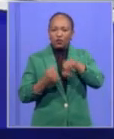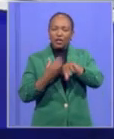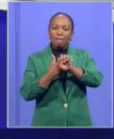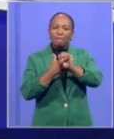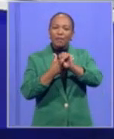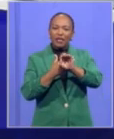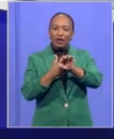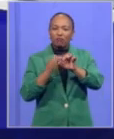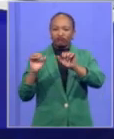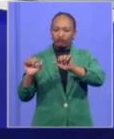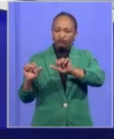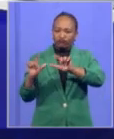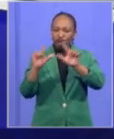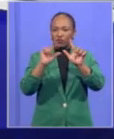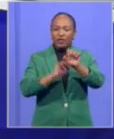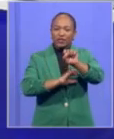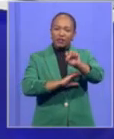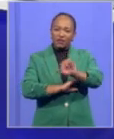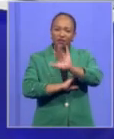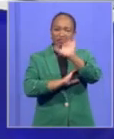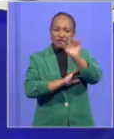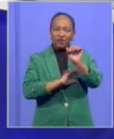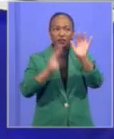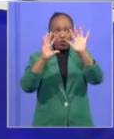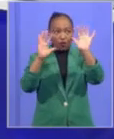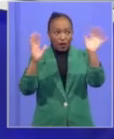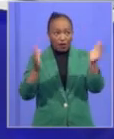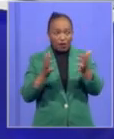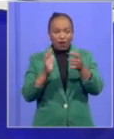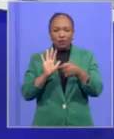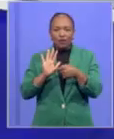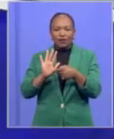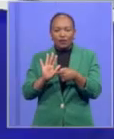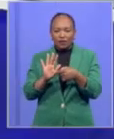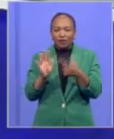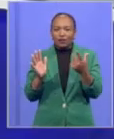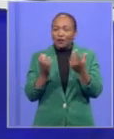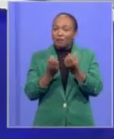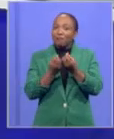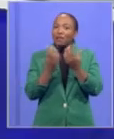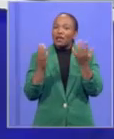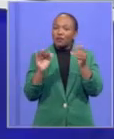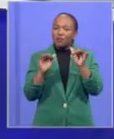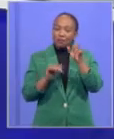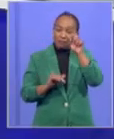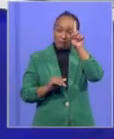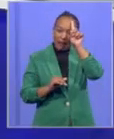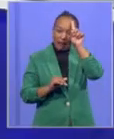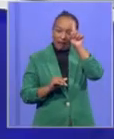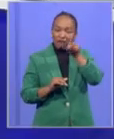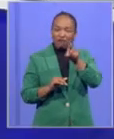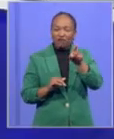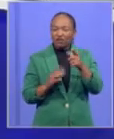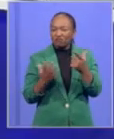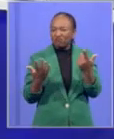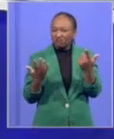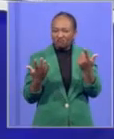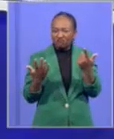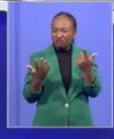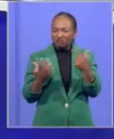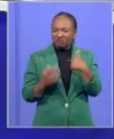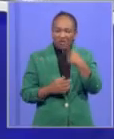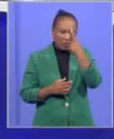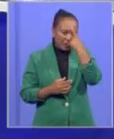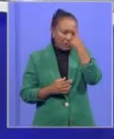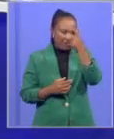bontsha maAfrika Borwa le lefatshe ka fa ntle gore go le gantsi batho ba bantsho especially black people ga ba dumele